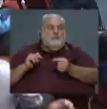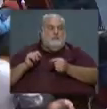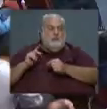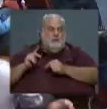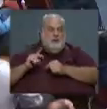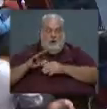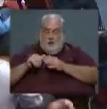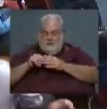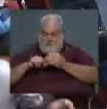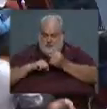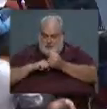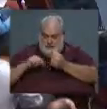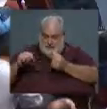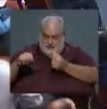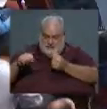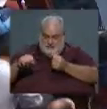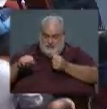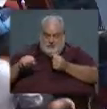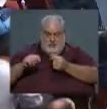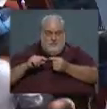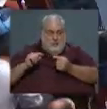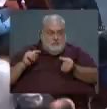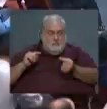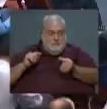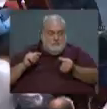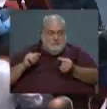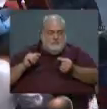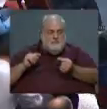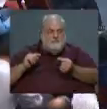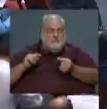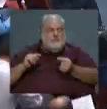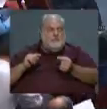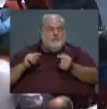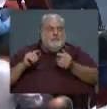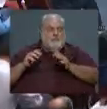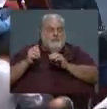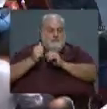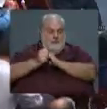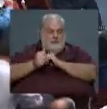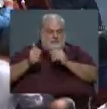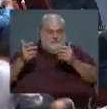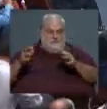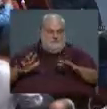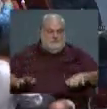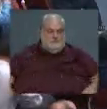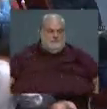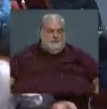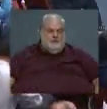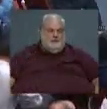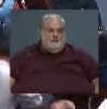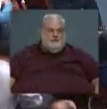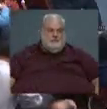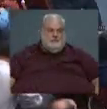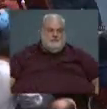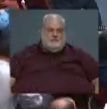Okay. All in favor indicate by saying aye. Aye. Opposed, say nay. The ordinance is passed.